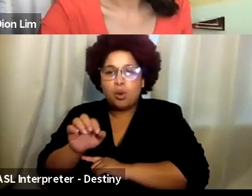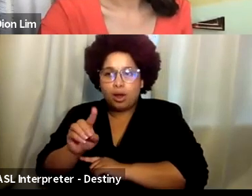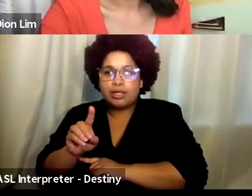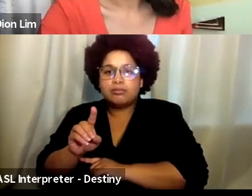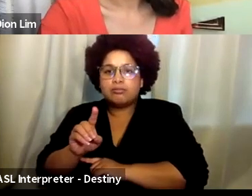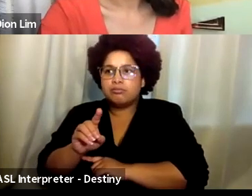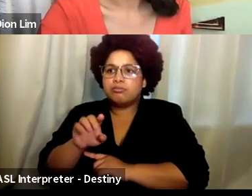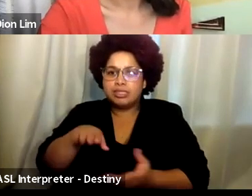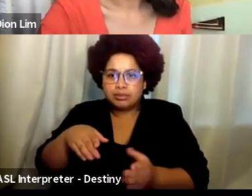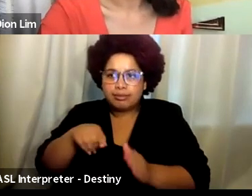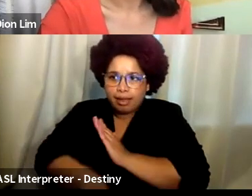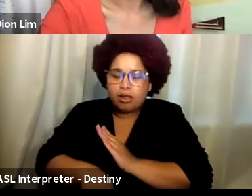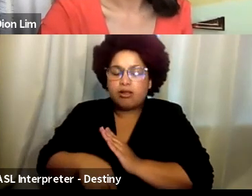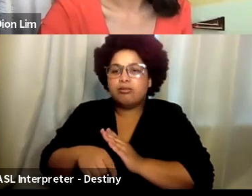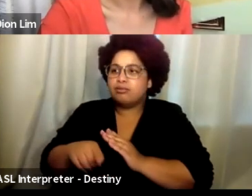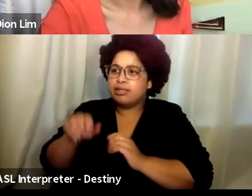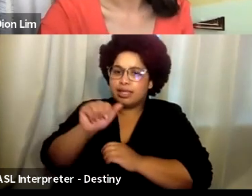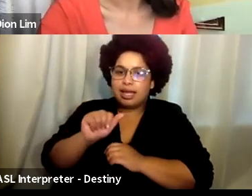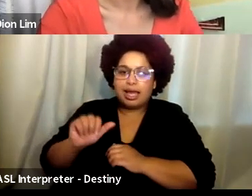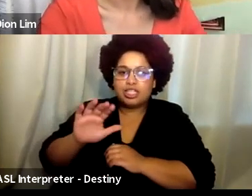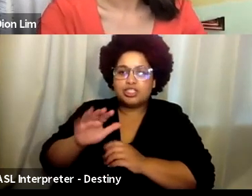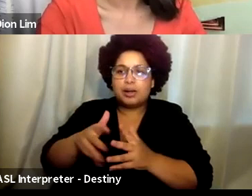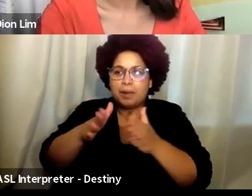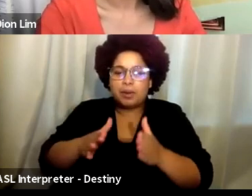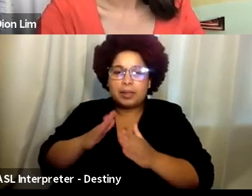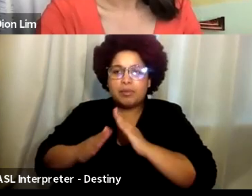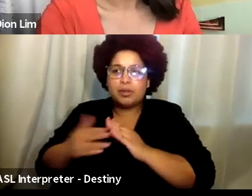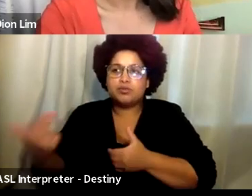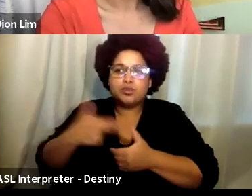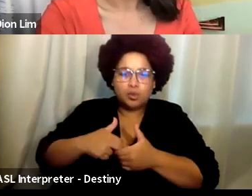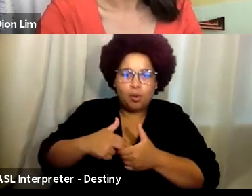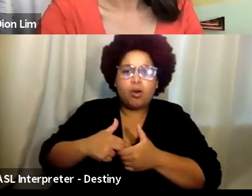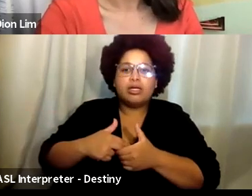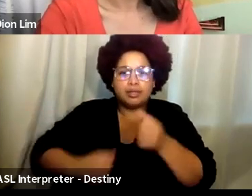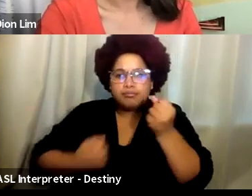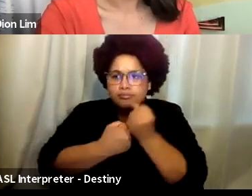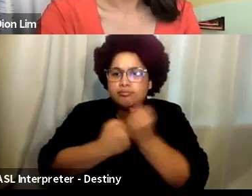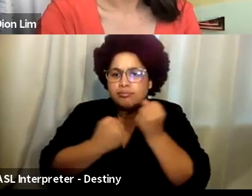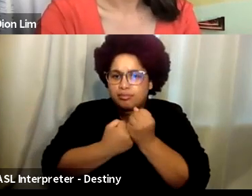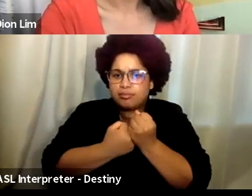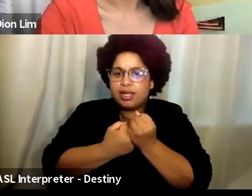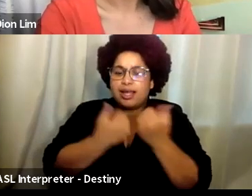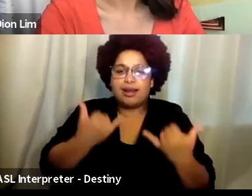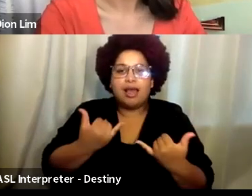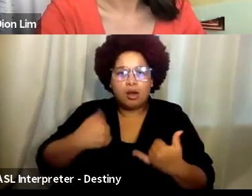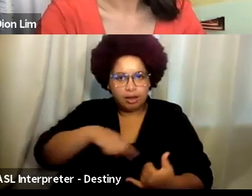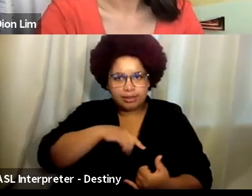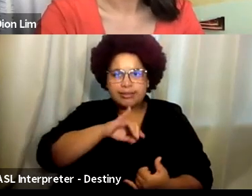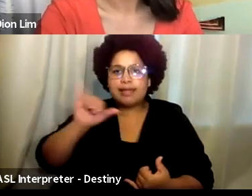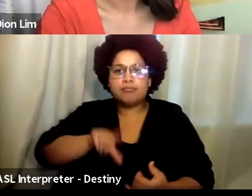American community came to our side and marched alongside us and talked about racial reckoning and racial equity. And now it's time for us to do